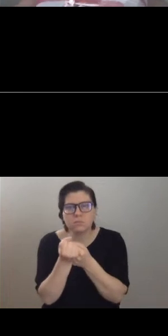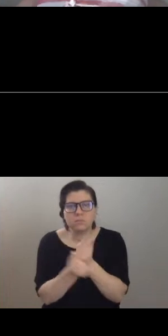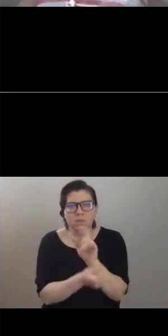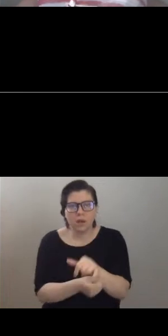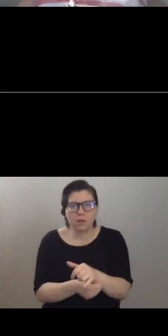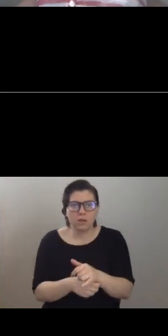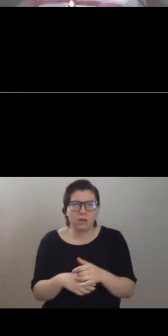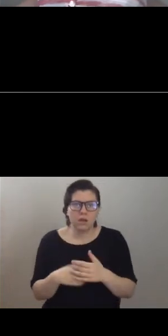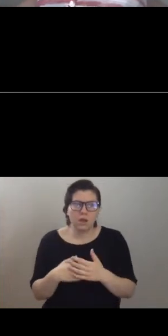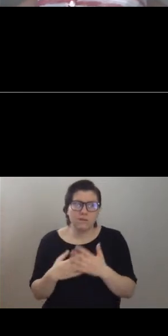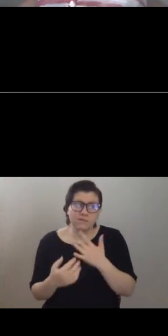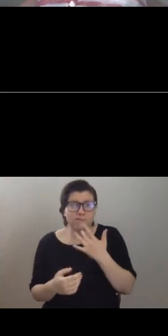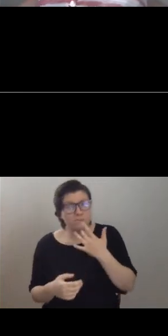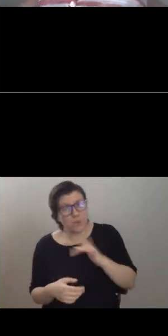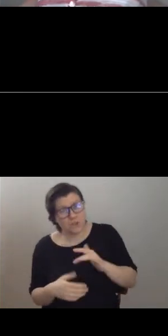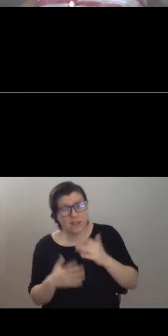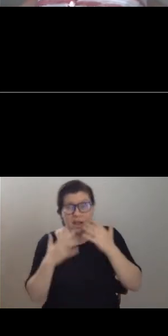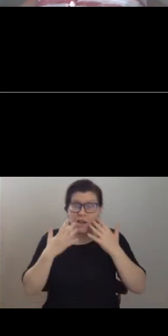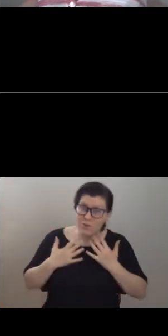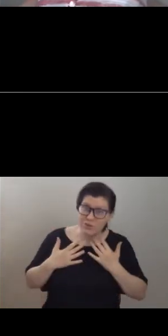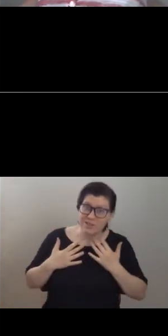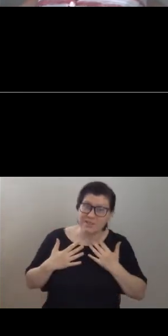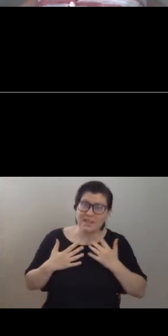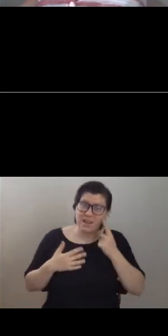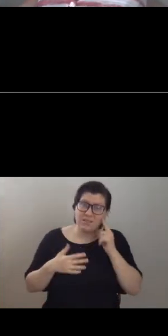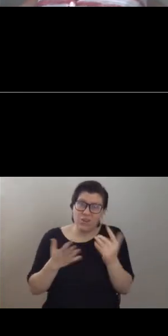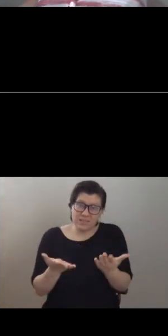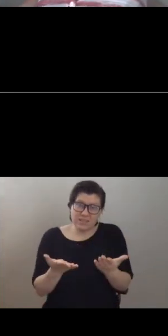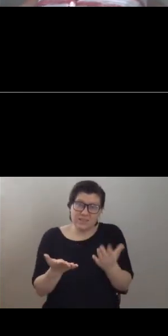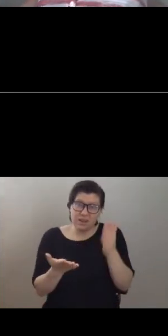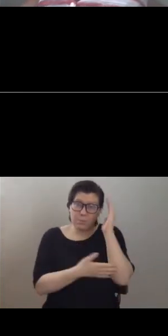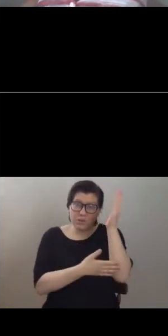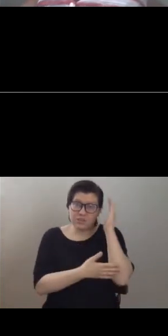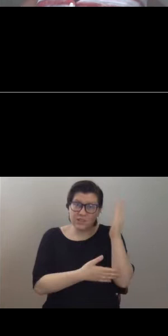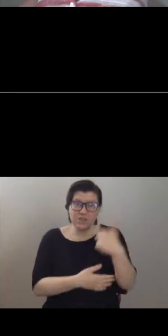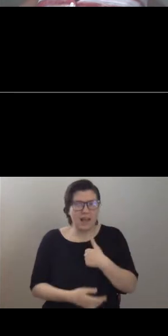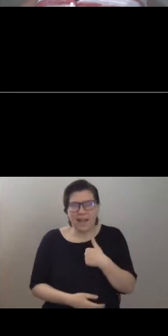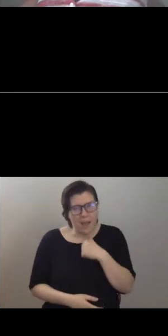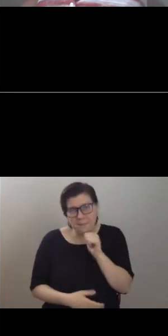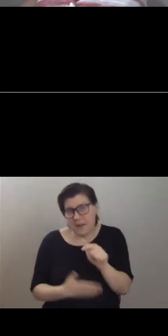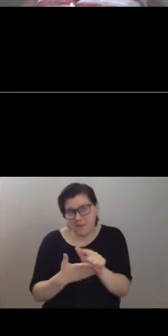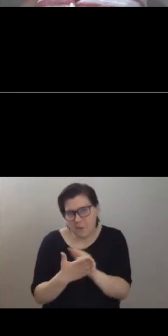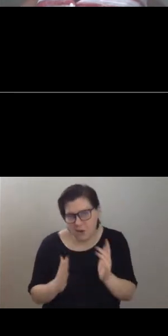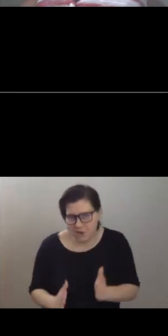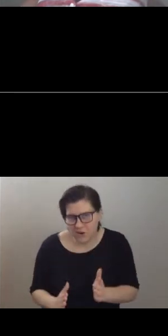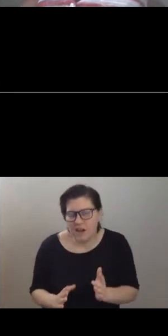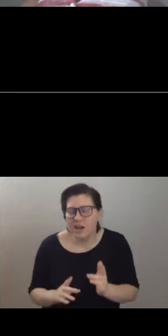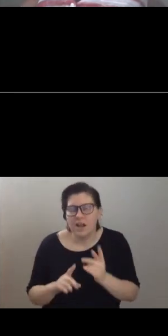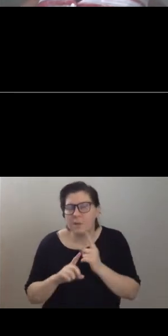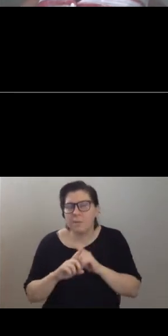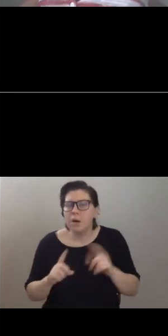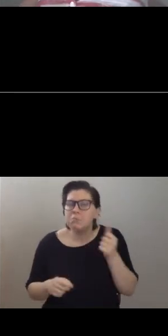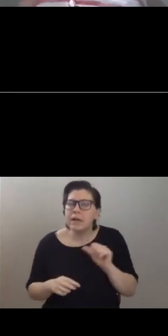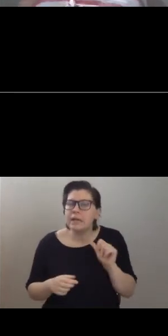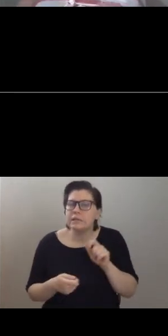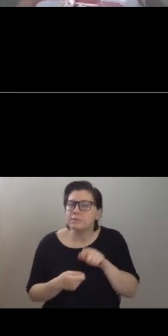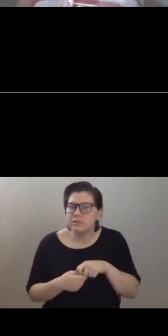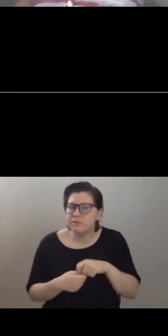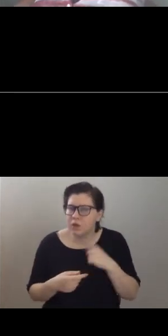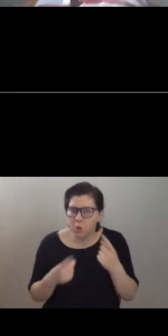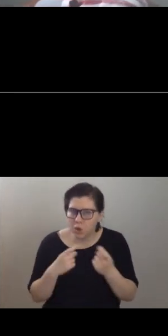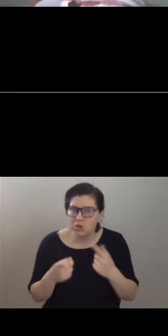fortunately, but unfortunately, I guess for this presentation, I'm not a lawyer, but if there are any specific questions, I